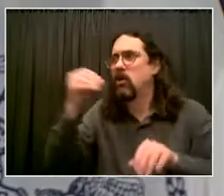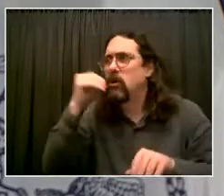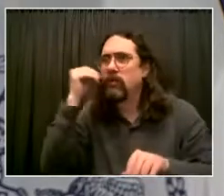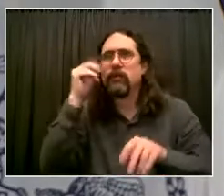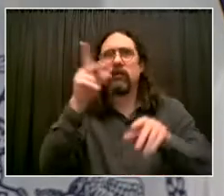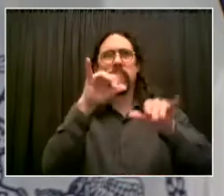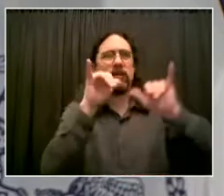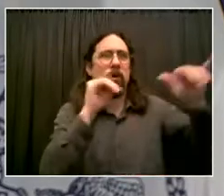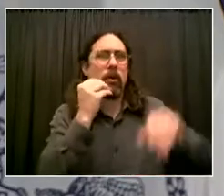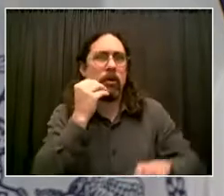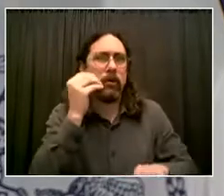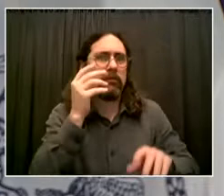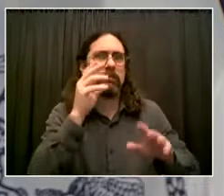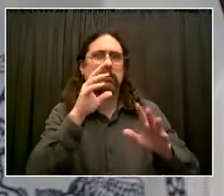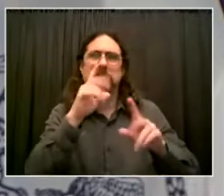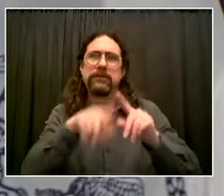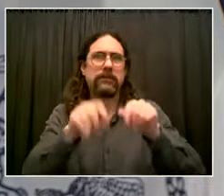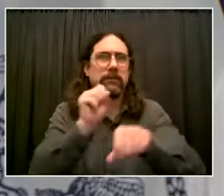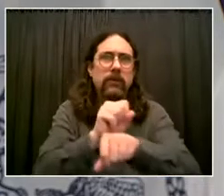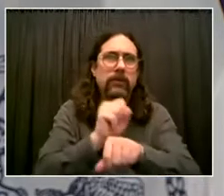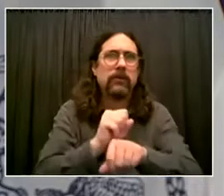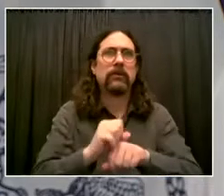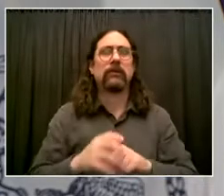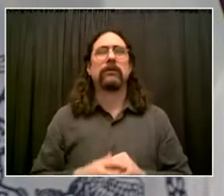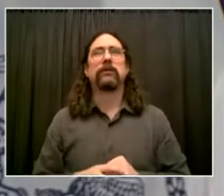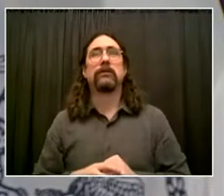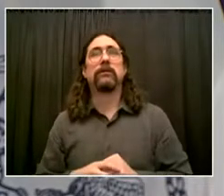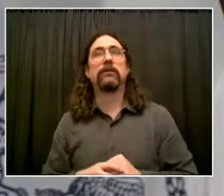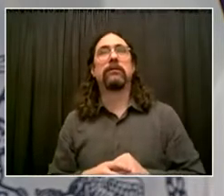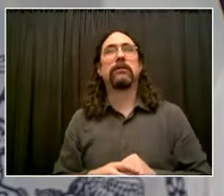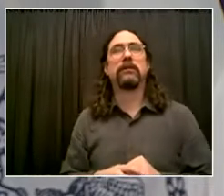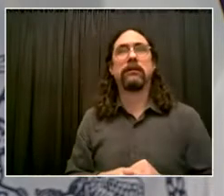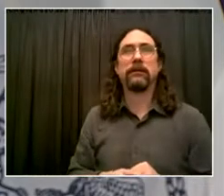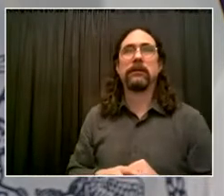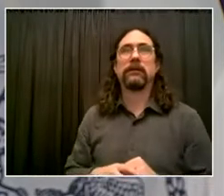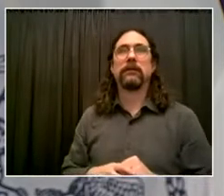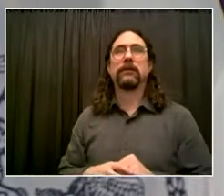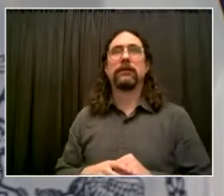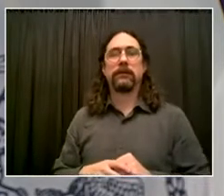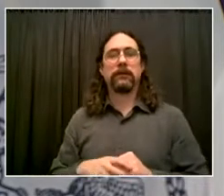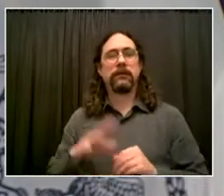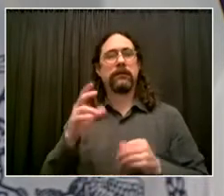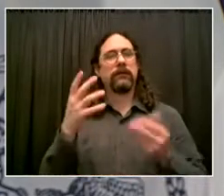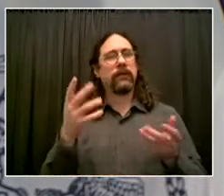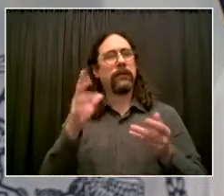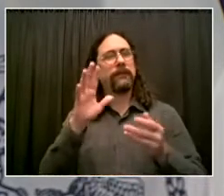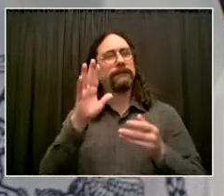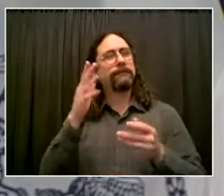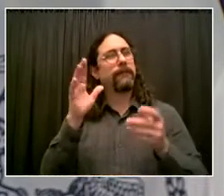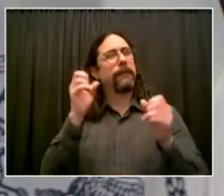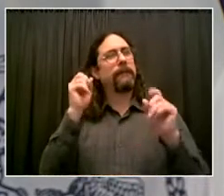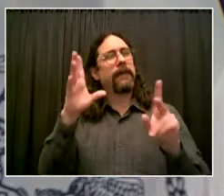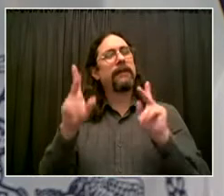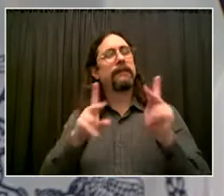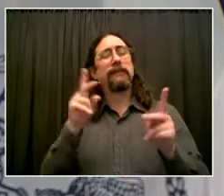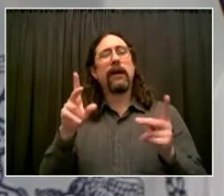kind of disconnected from a lot of their normal behavior, a lot of the normal guardrails that we live